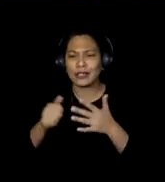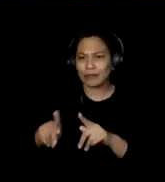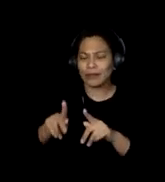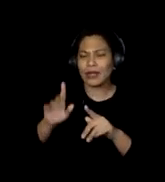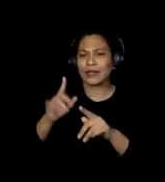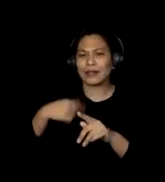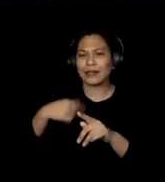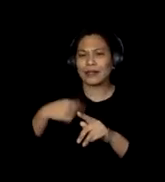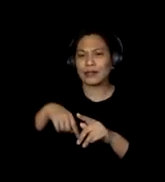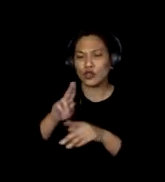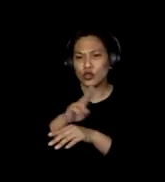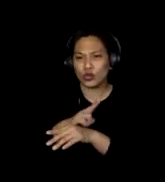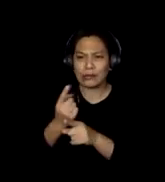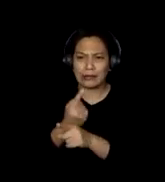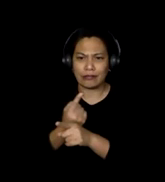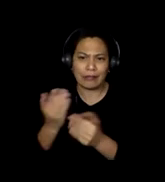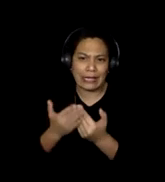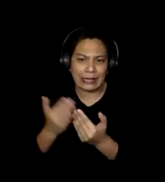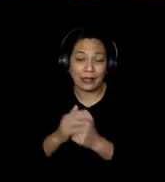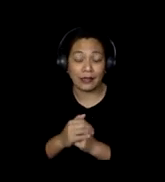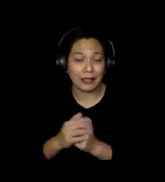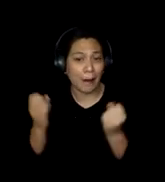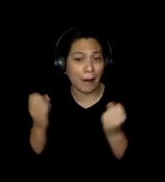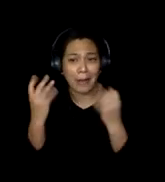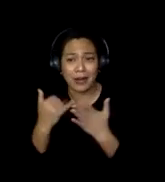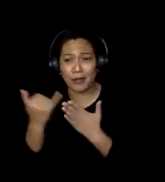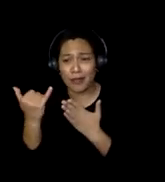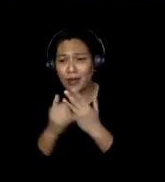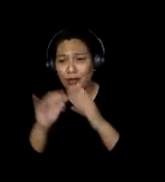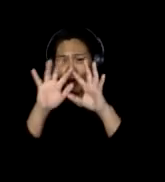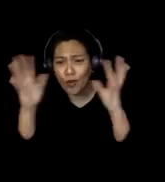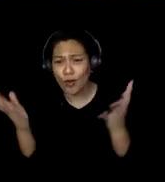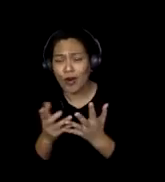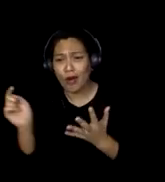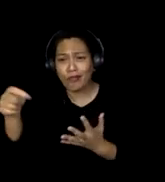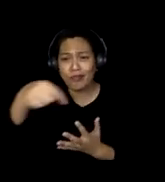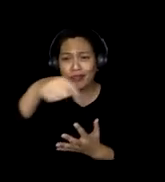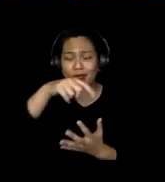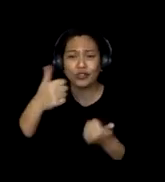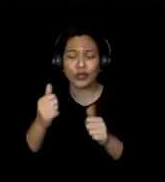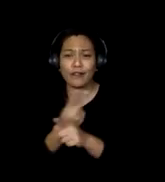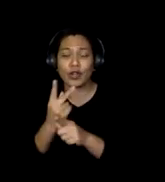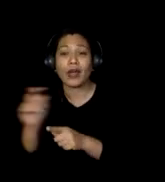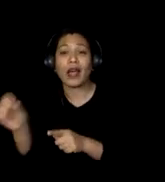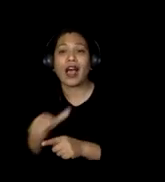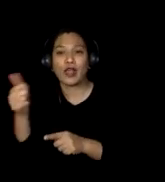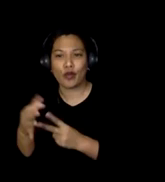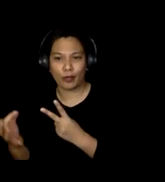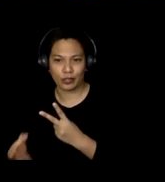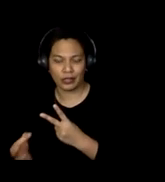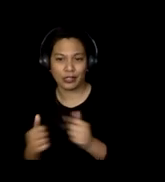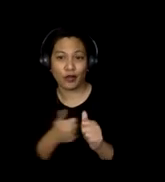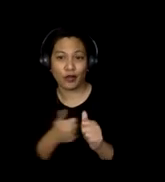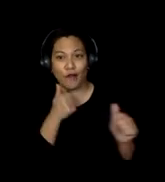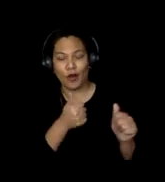this. So there's a million projects going on around the world to create alternatives to internet giants to enable us to get around things